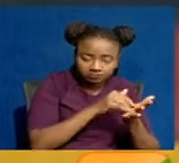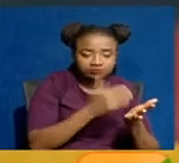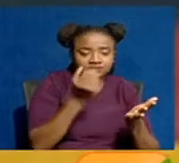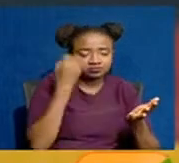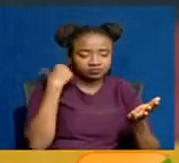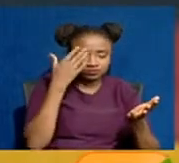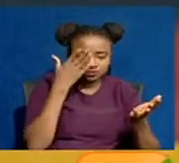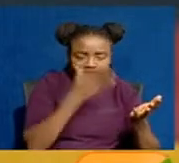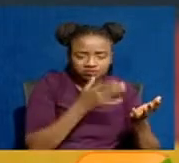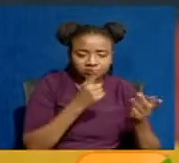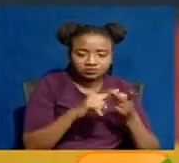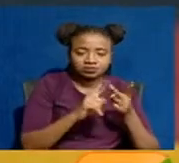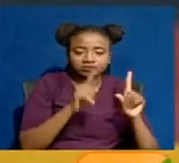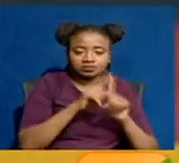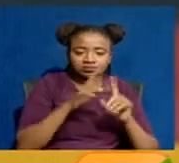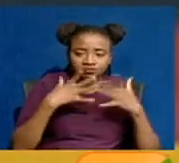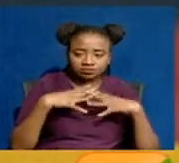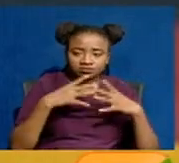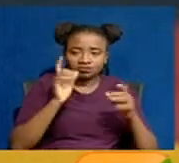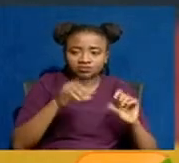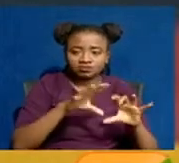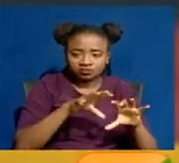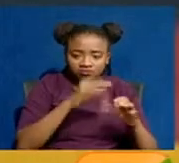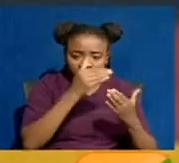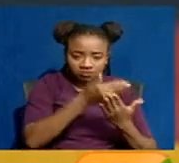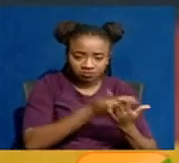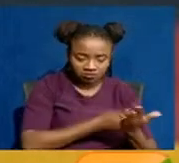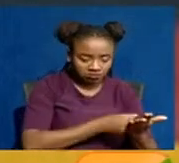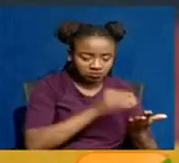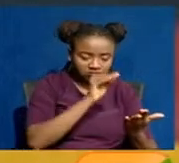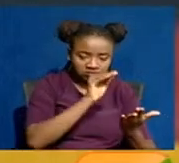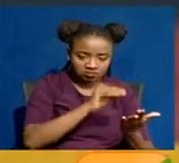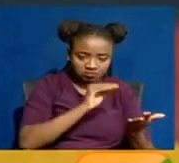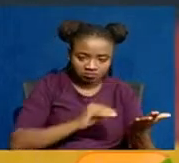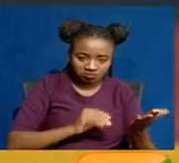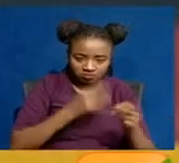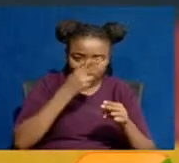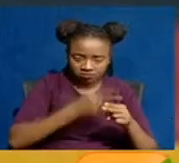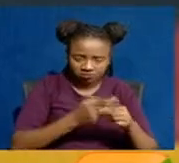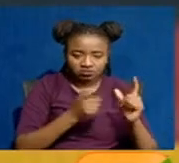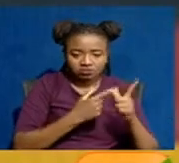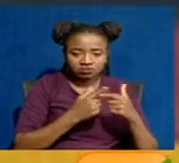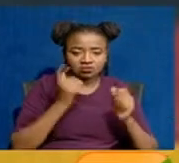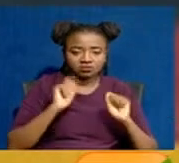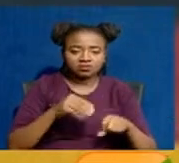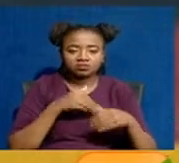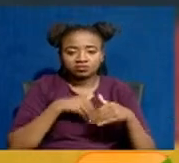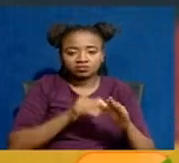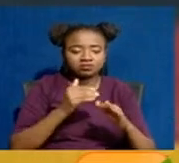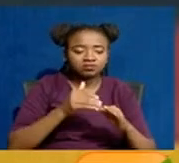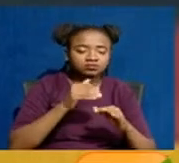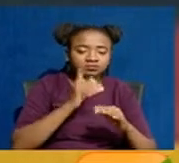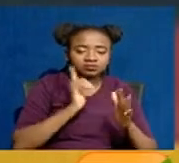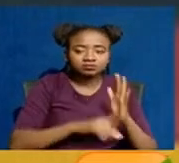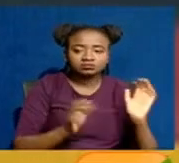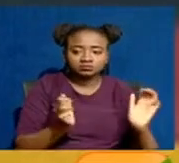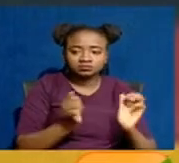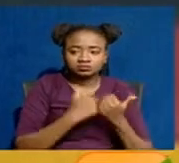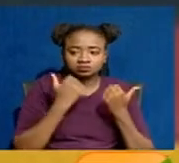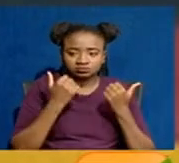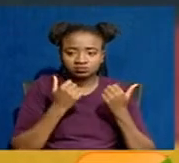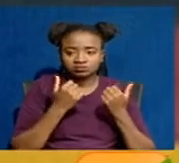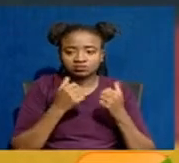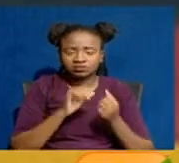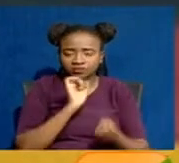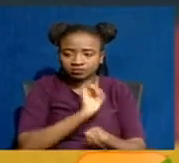Central. You should be validly be booked in within the occurrence book, and then we should be able to trace what was the occurrence. You were arrested at what